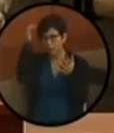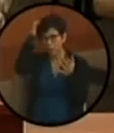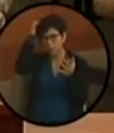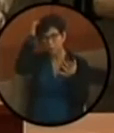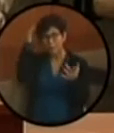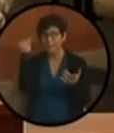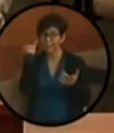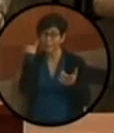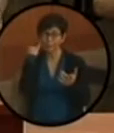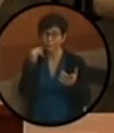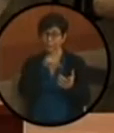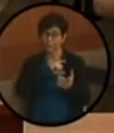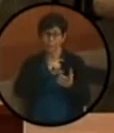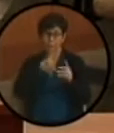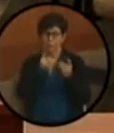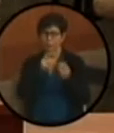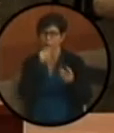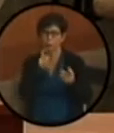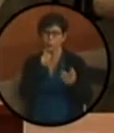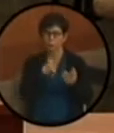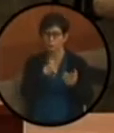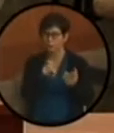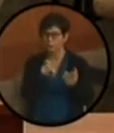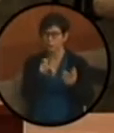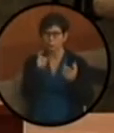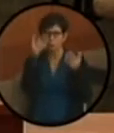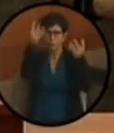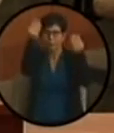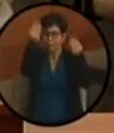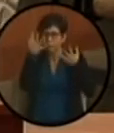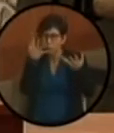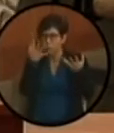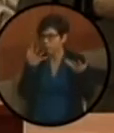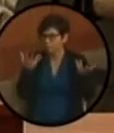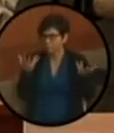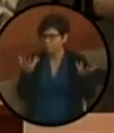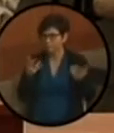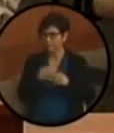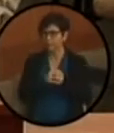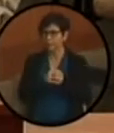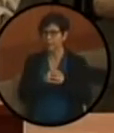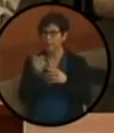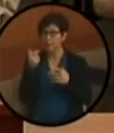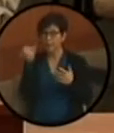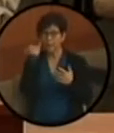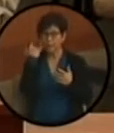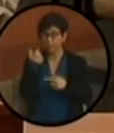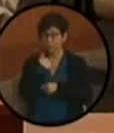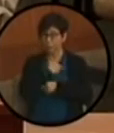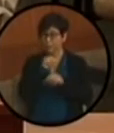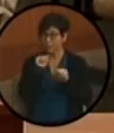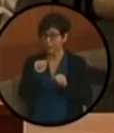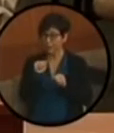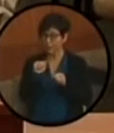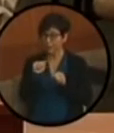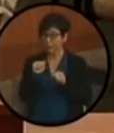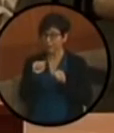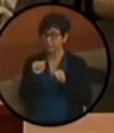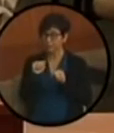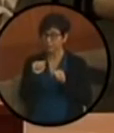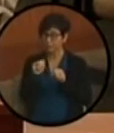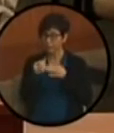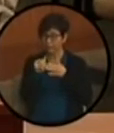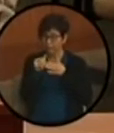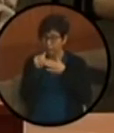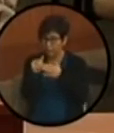that's done on it. So it is a huge issue. It is national. And so if we can be the leader in making sure